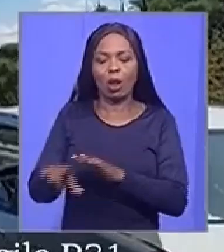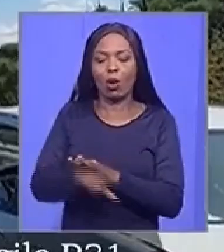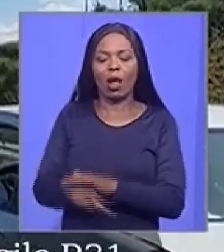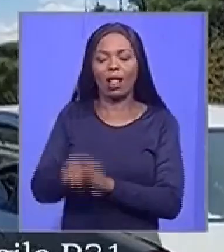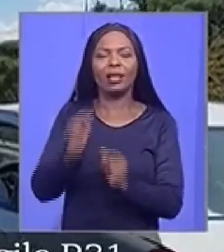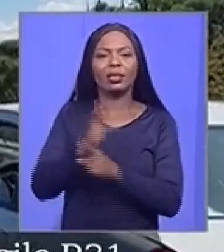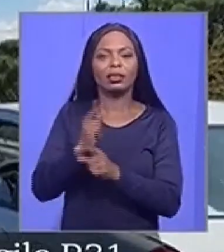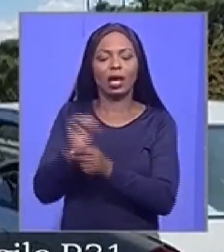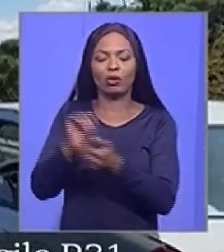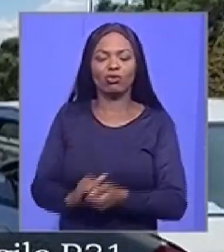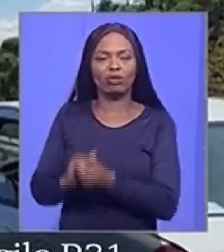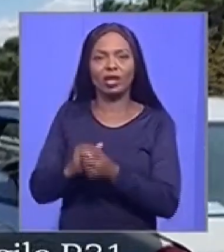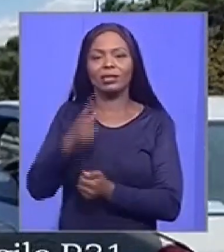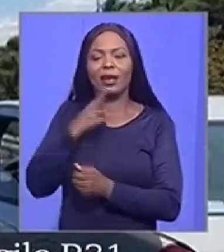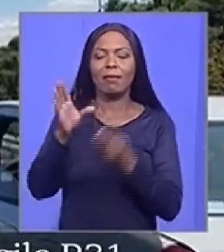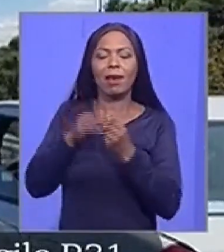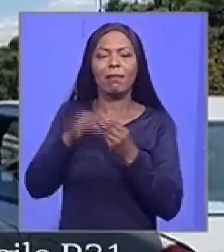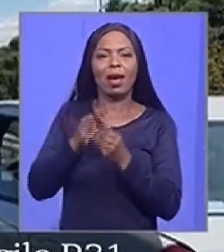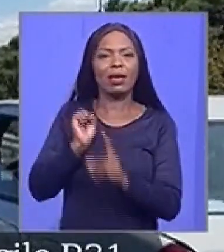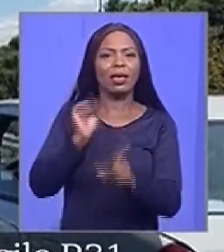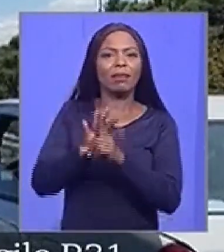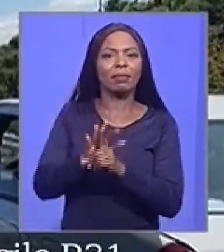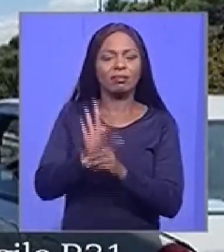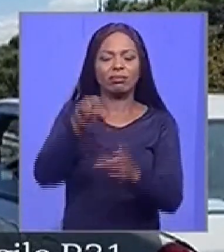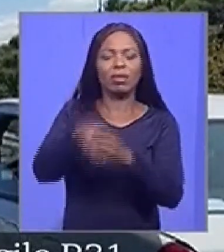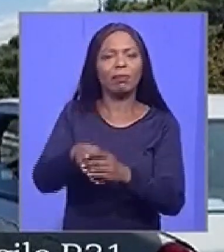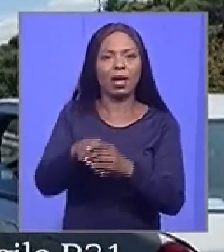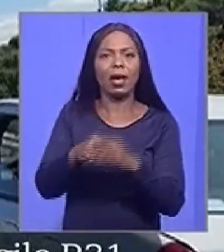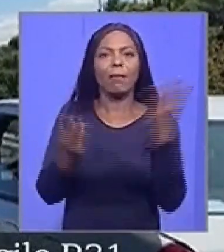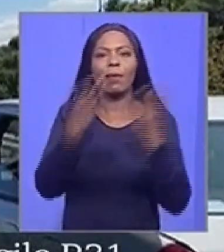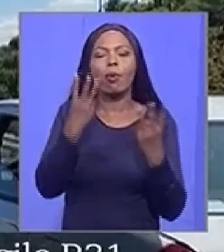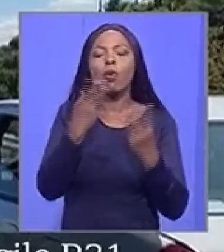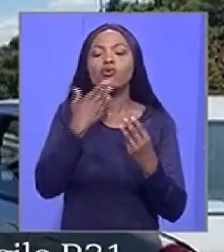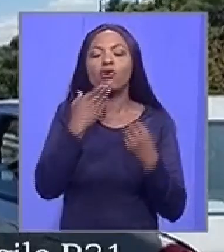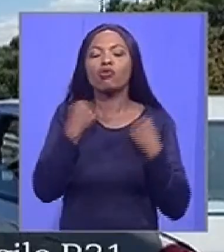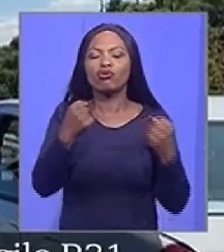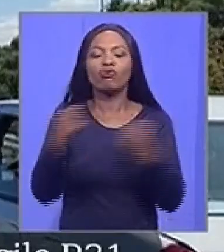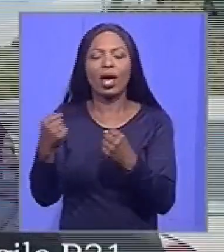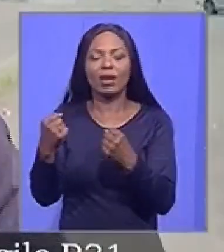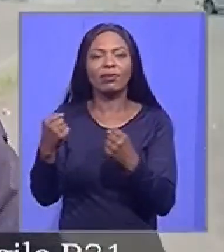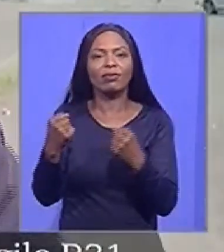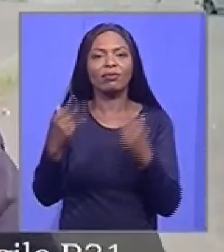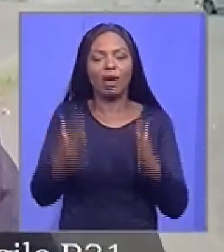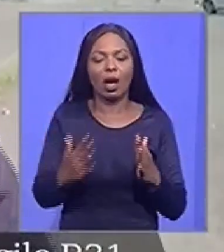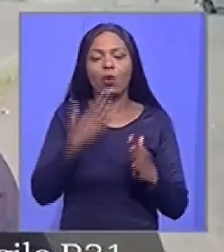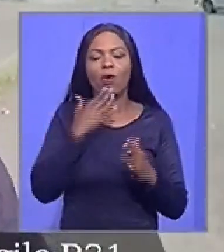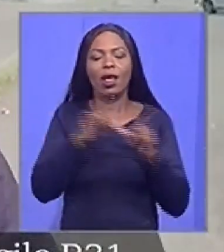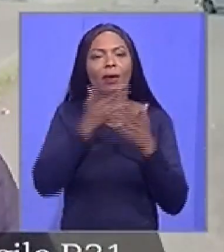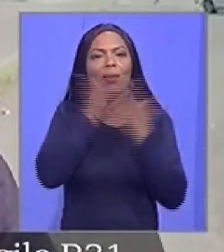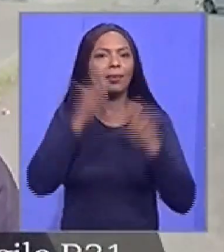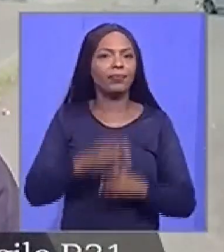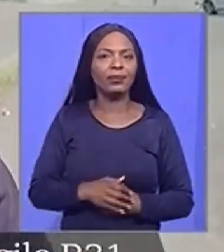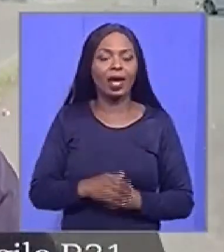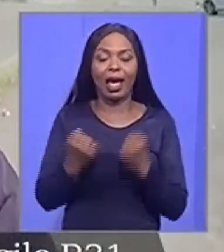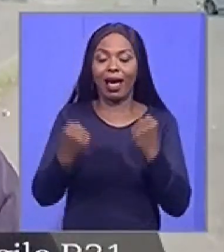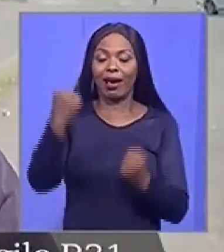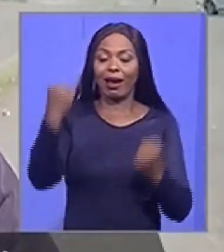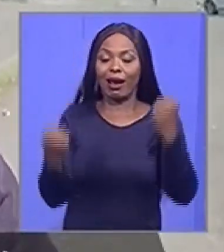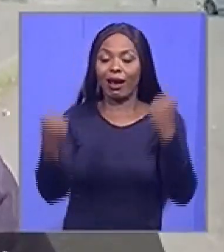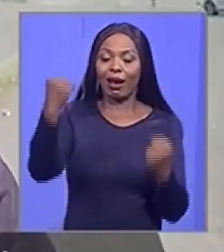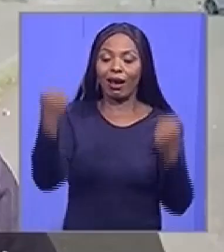ho mokganni wa mokgatlo ya amehang bathong ba kgannang ba hloka ditokomane Buckley West. Mo dikoloing tsa rona ga gona koloi